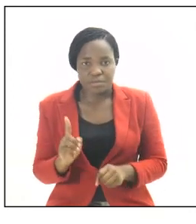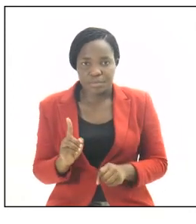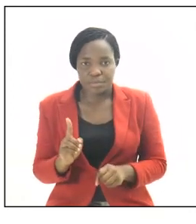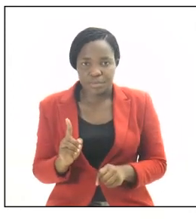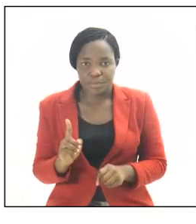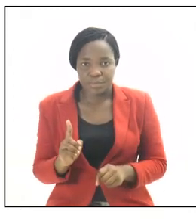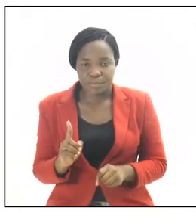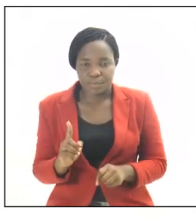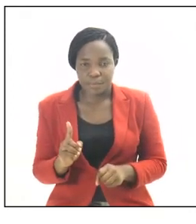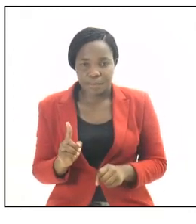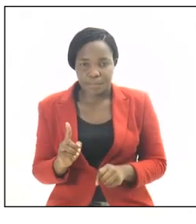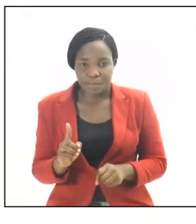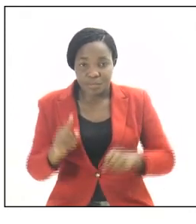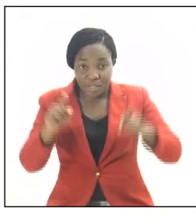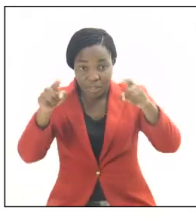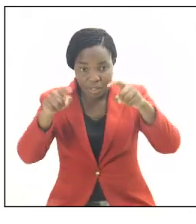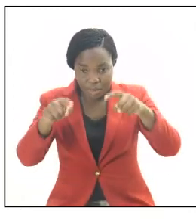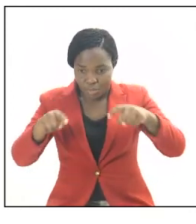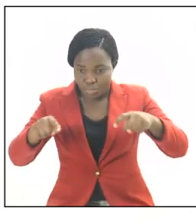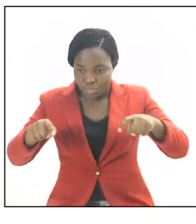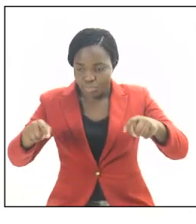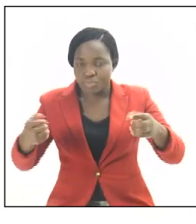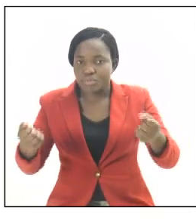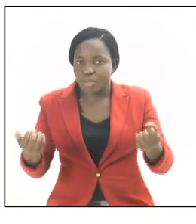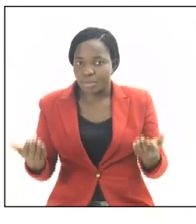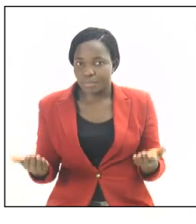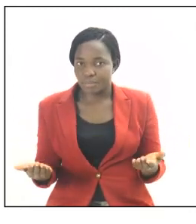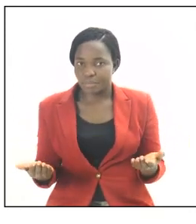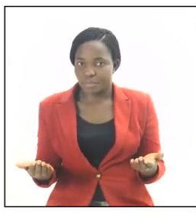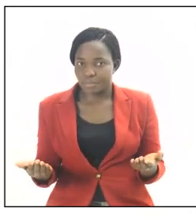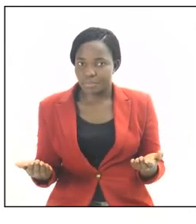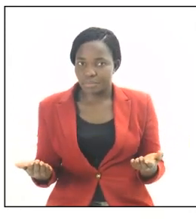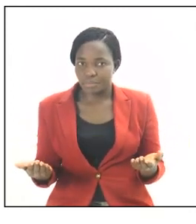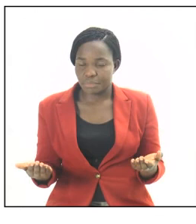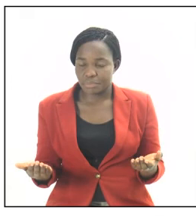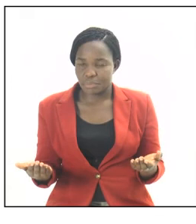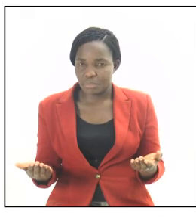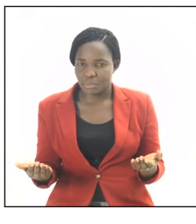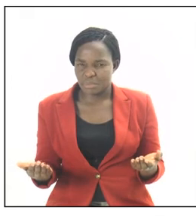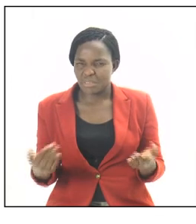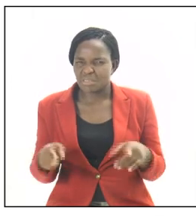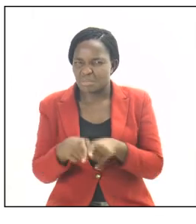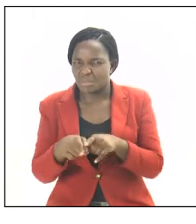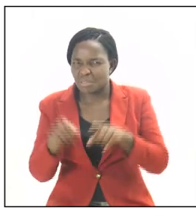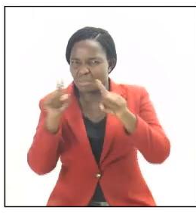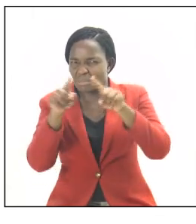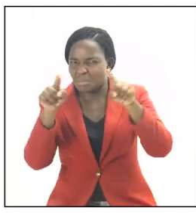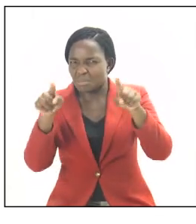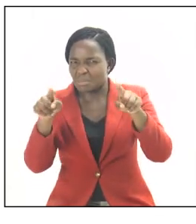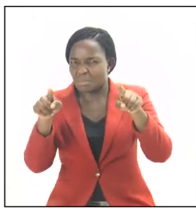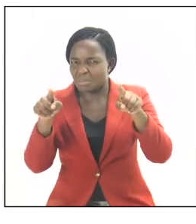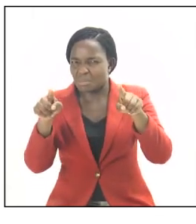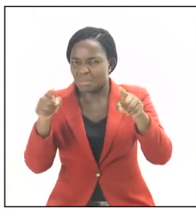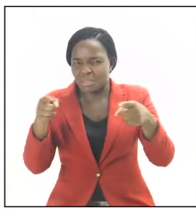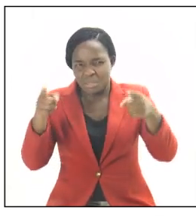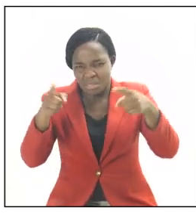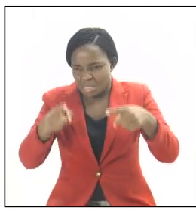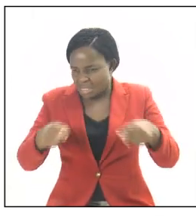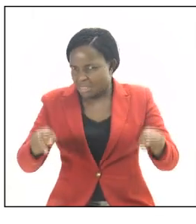rounded inwards. Yes, it looks like we'll work with a rectangle and 2 circles